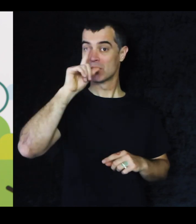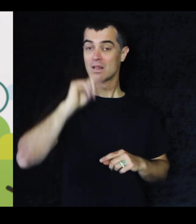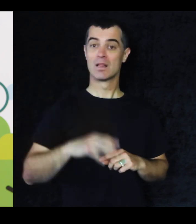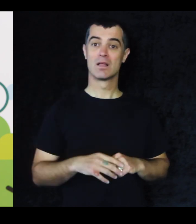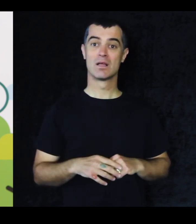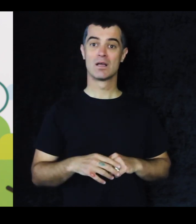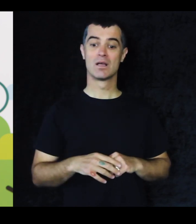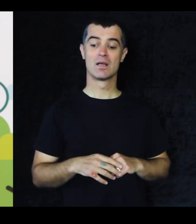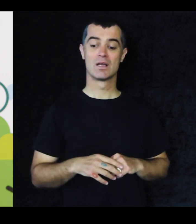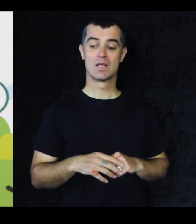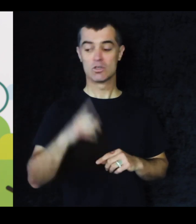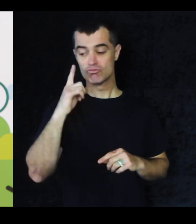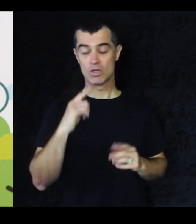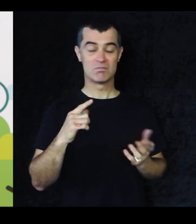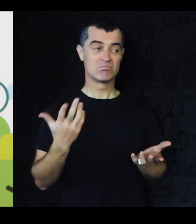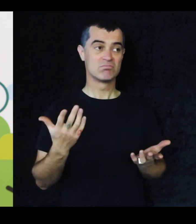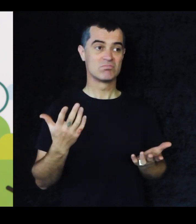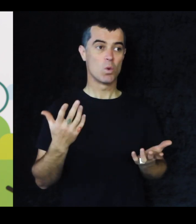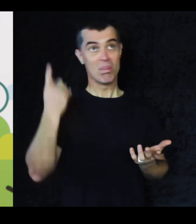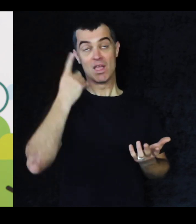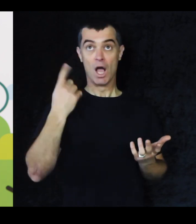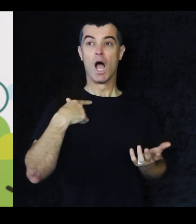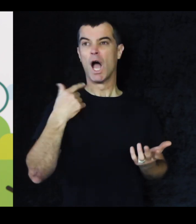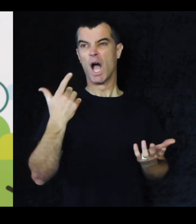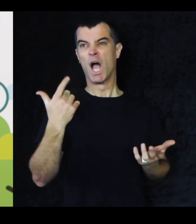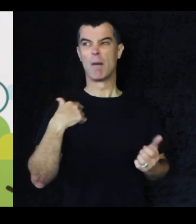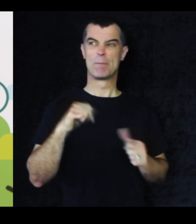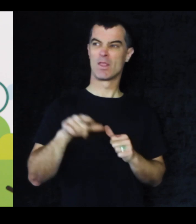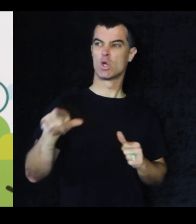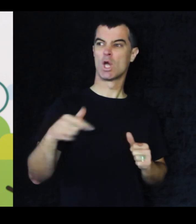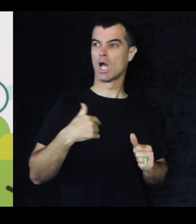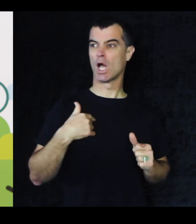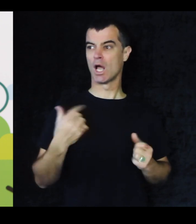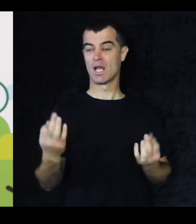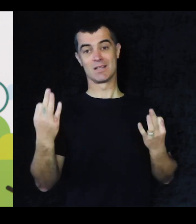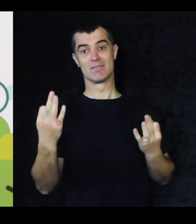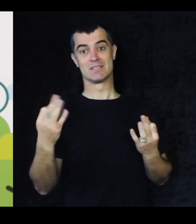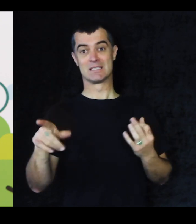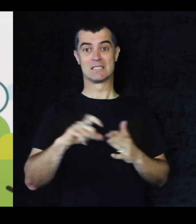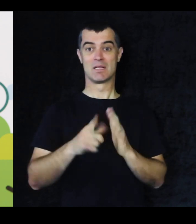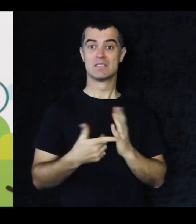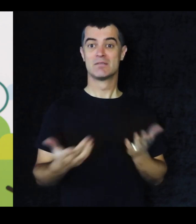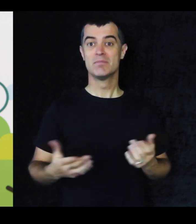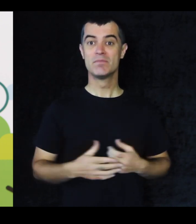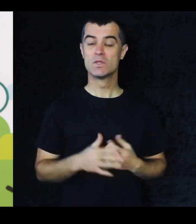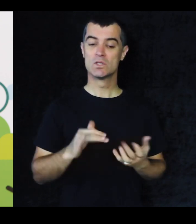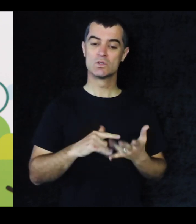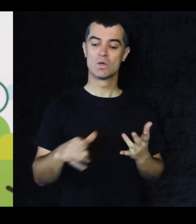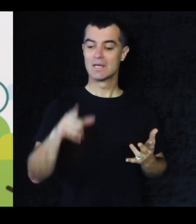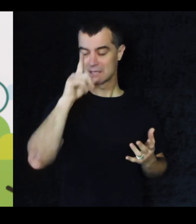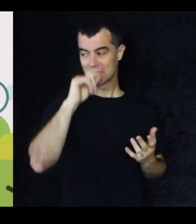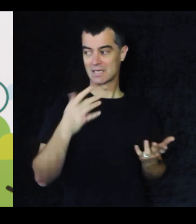most people are tempted to I'm better than you because I don't have the